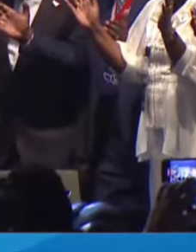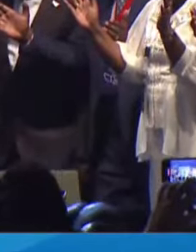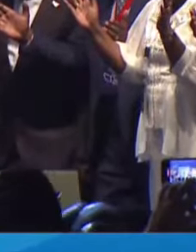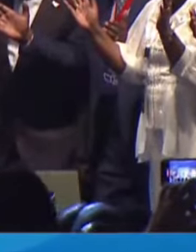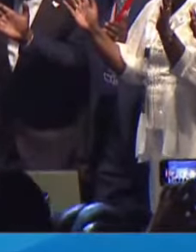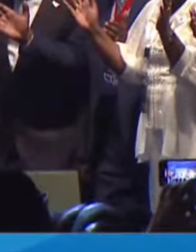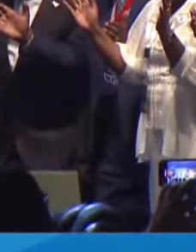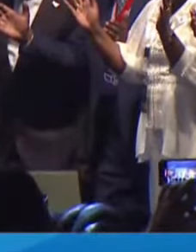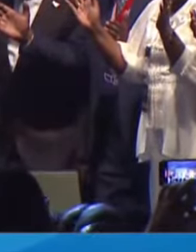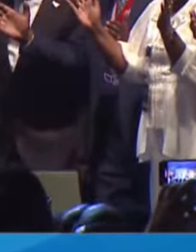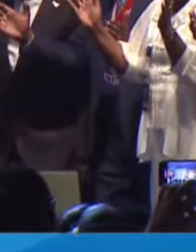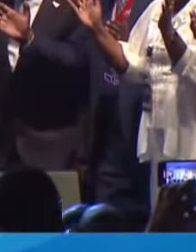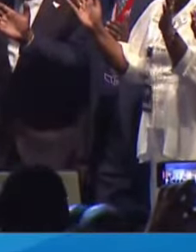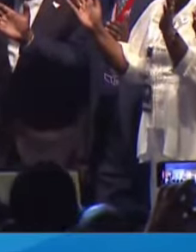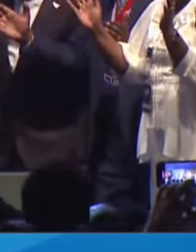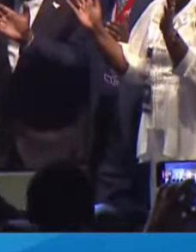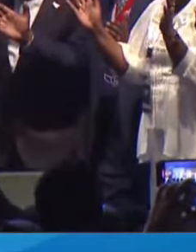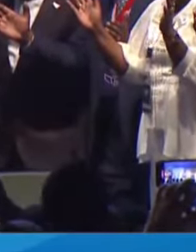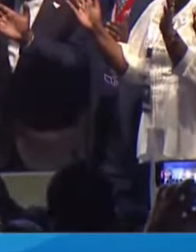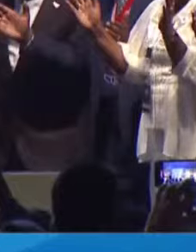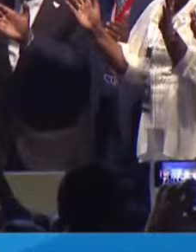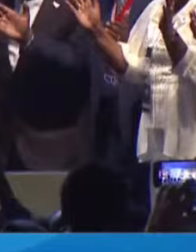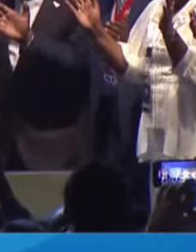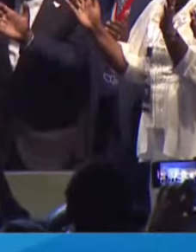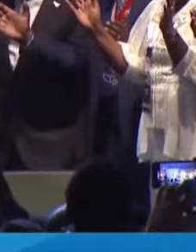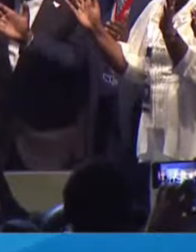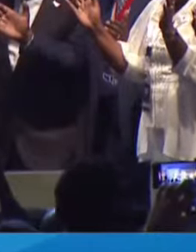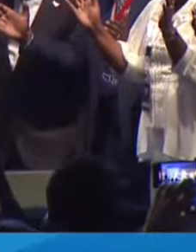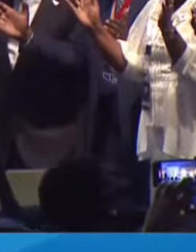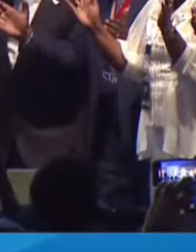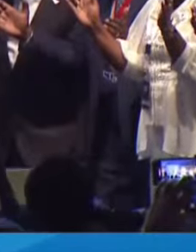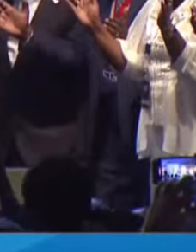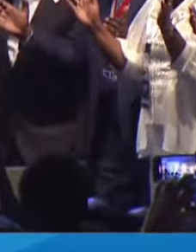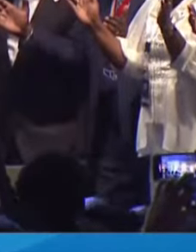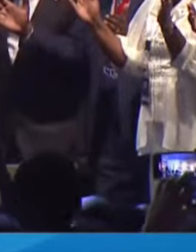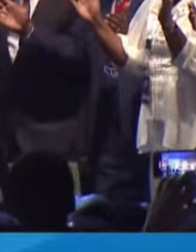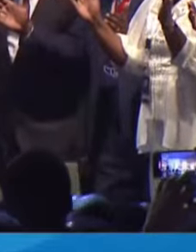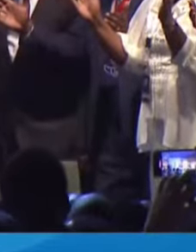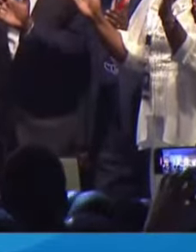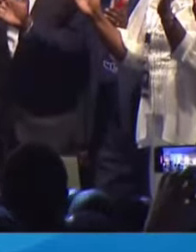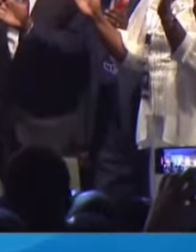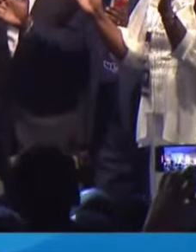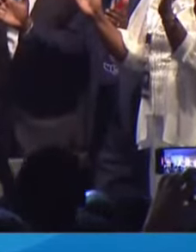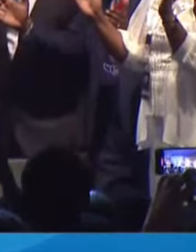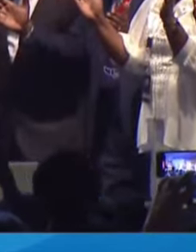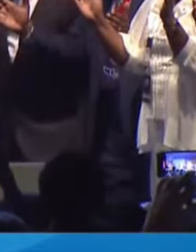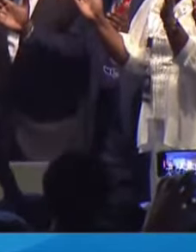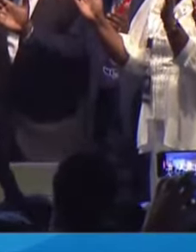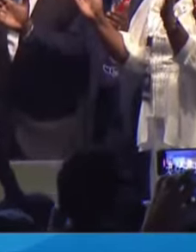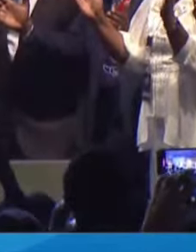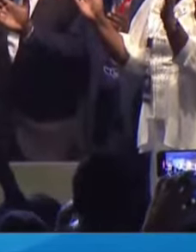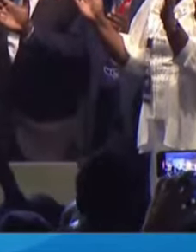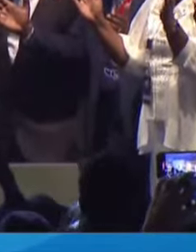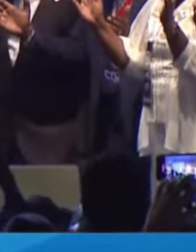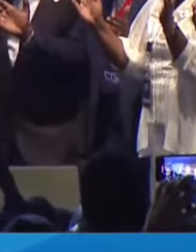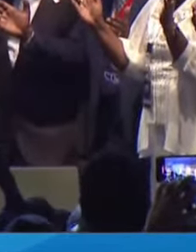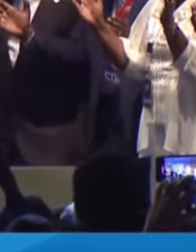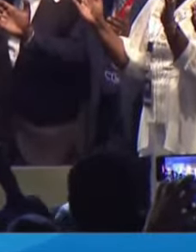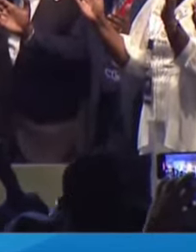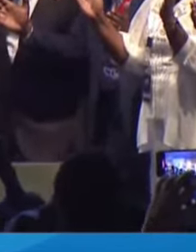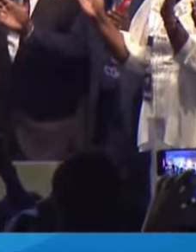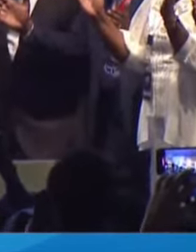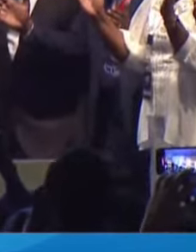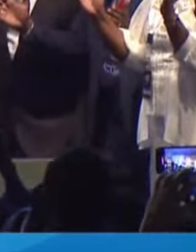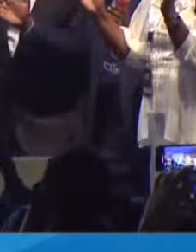events in Nairobi in other cities